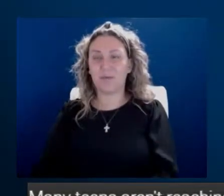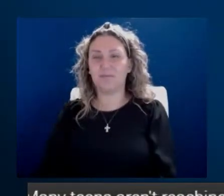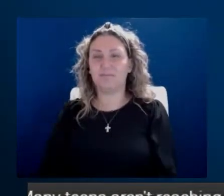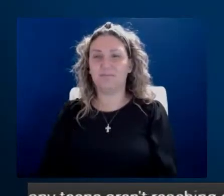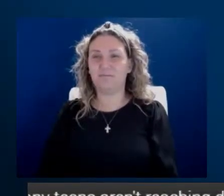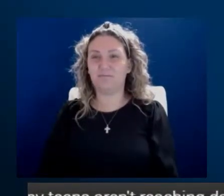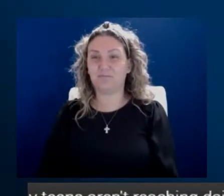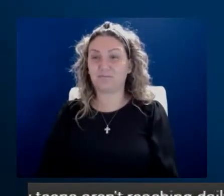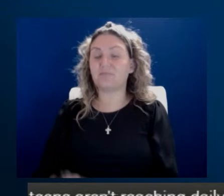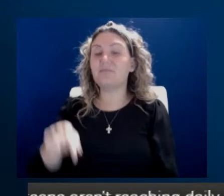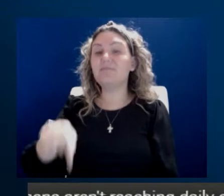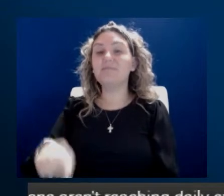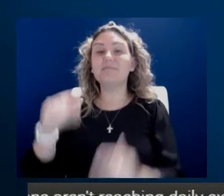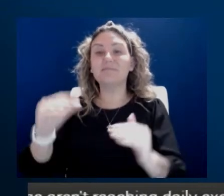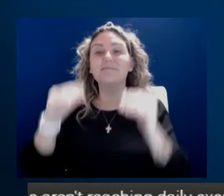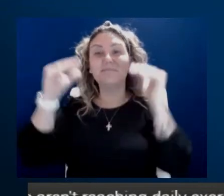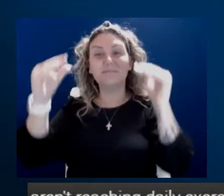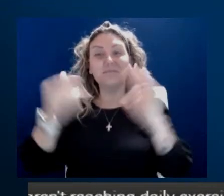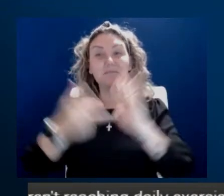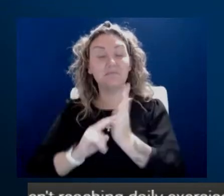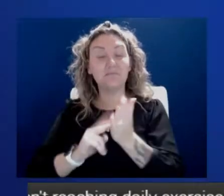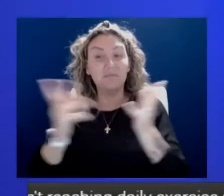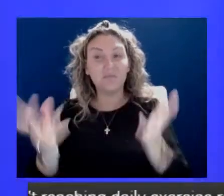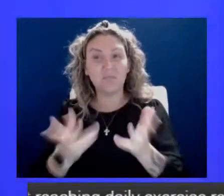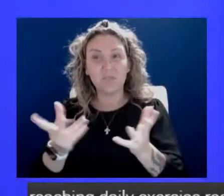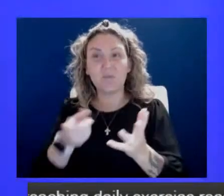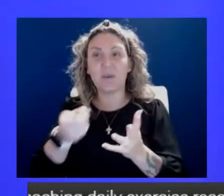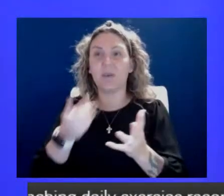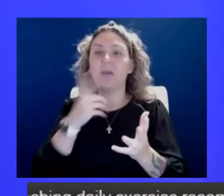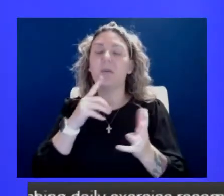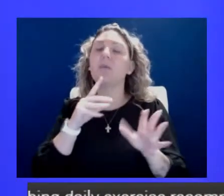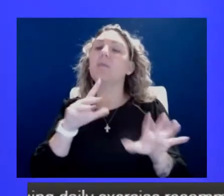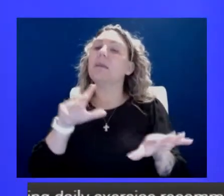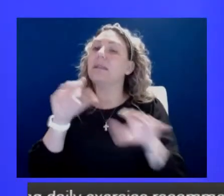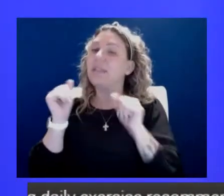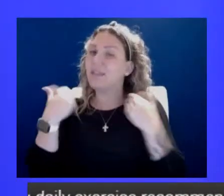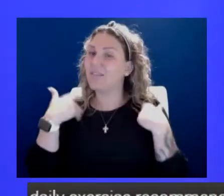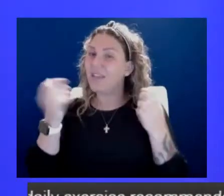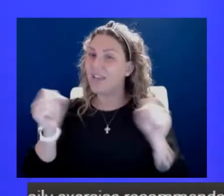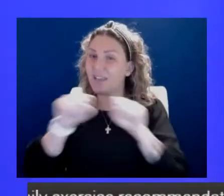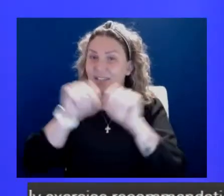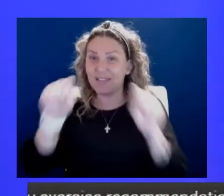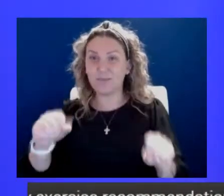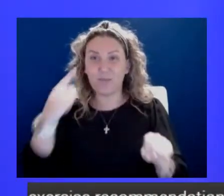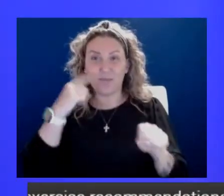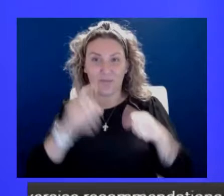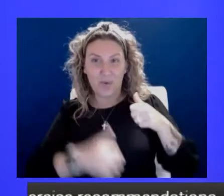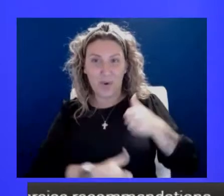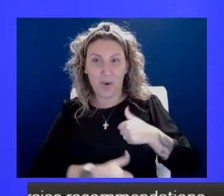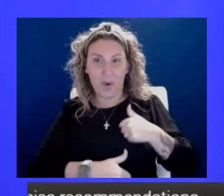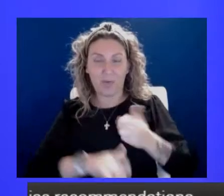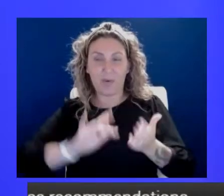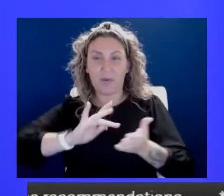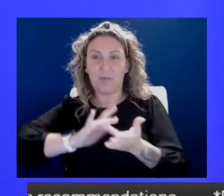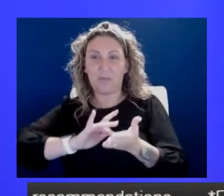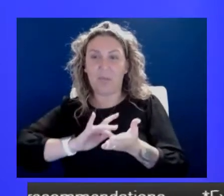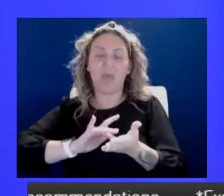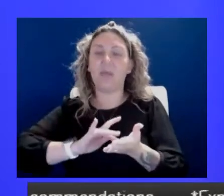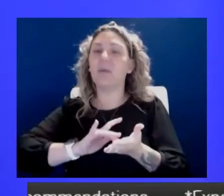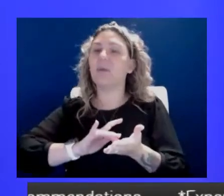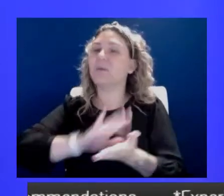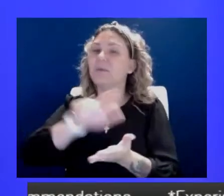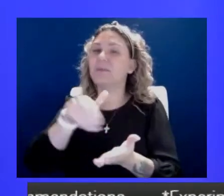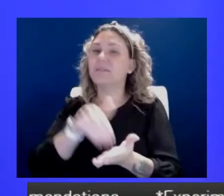This promotion now means Dr. Bonte will be leaving the health system very soon for an Army Medical Center in Honolulu, Hawaii.